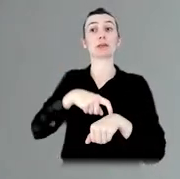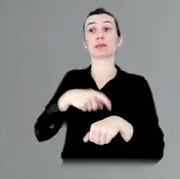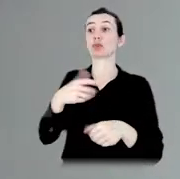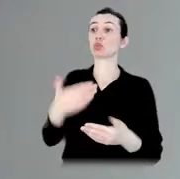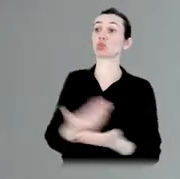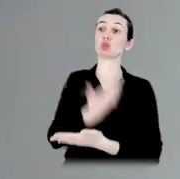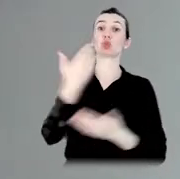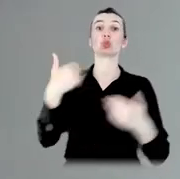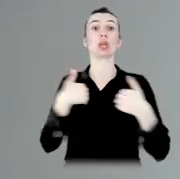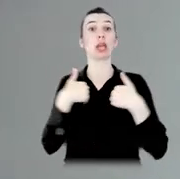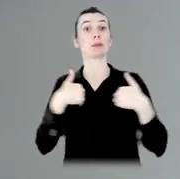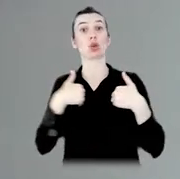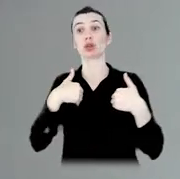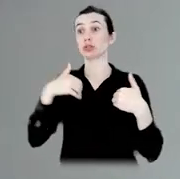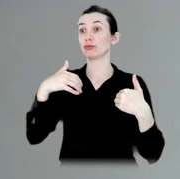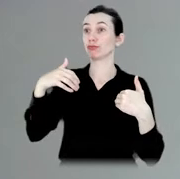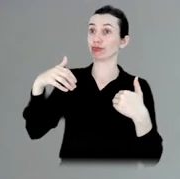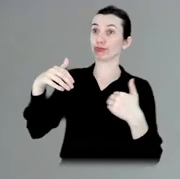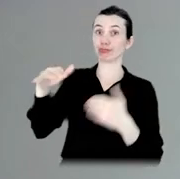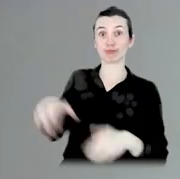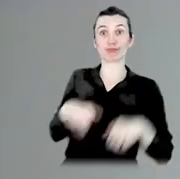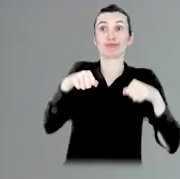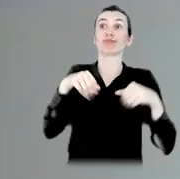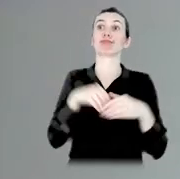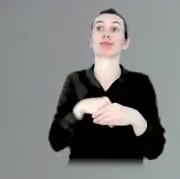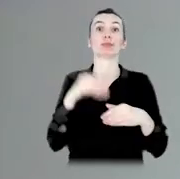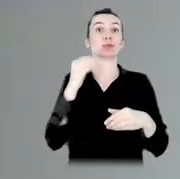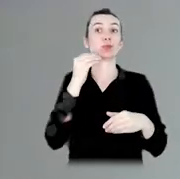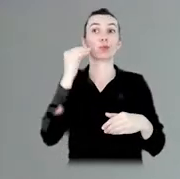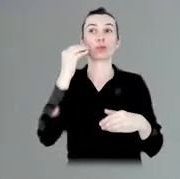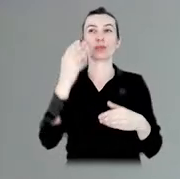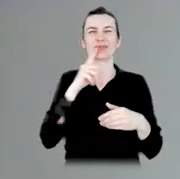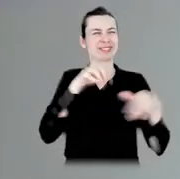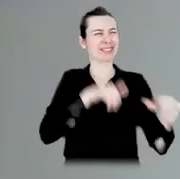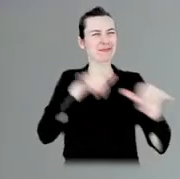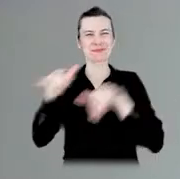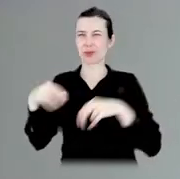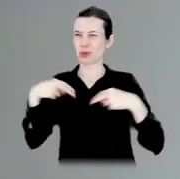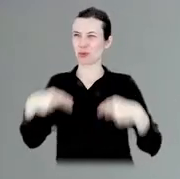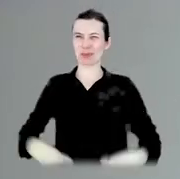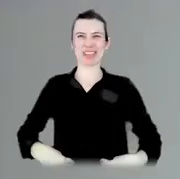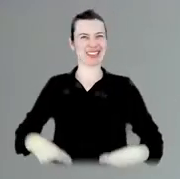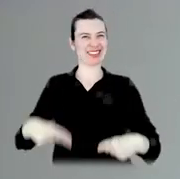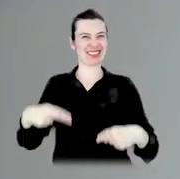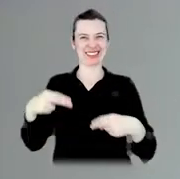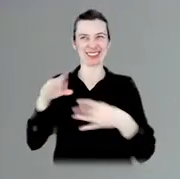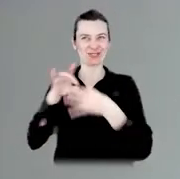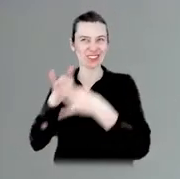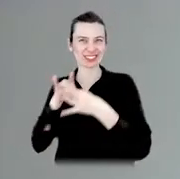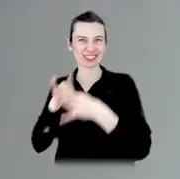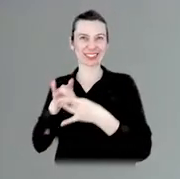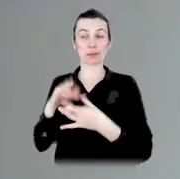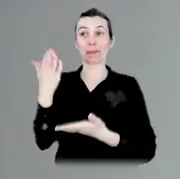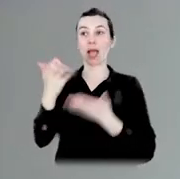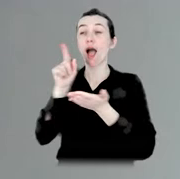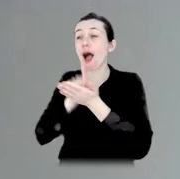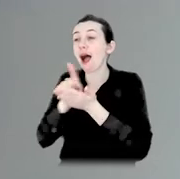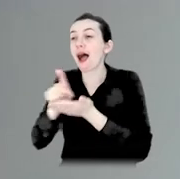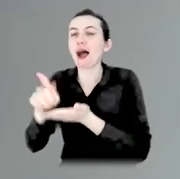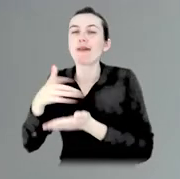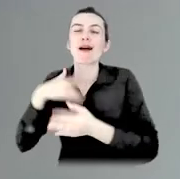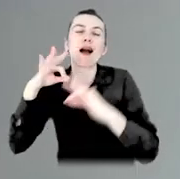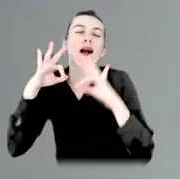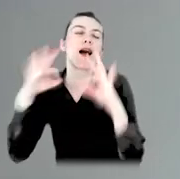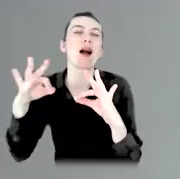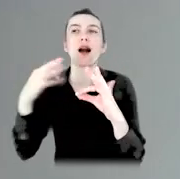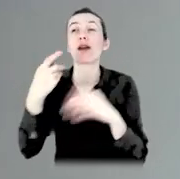anytime we bring an animal into our home, just like our human relationships, I mean, how many people have met who they think is the love of their life, they're with them